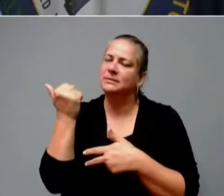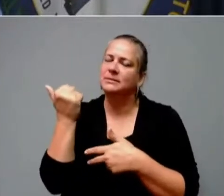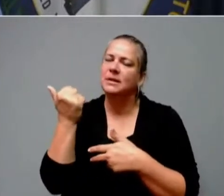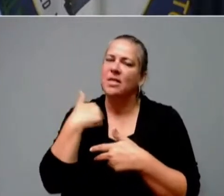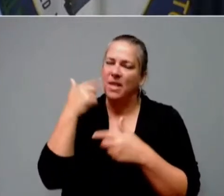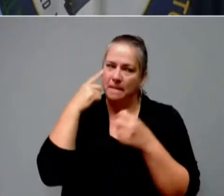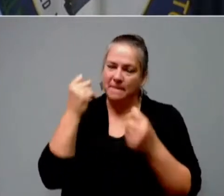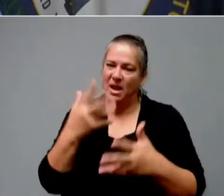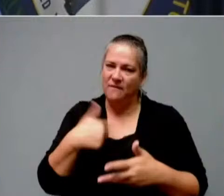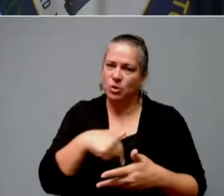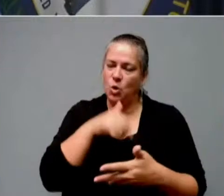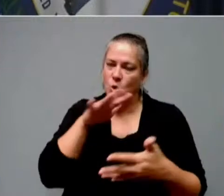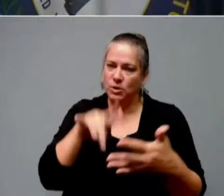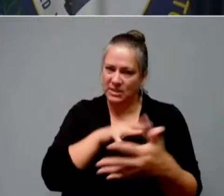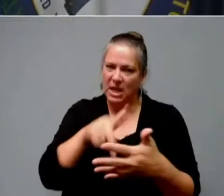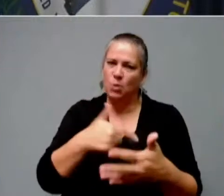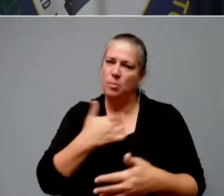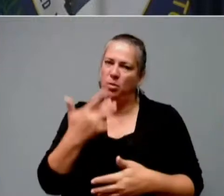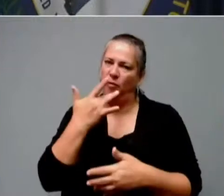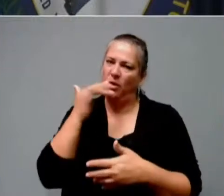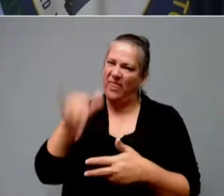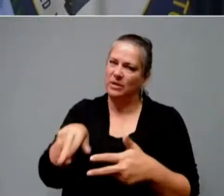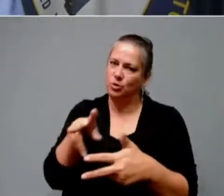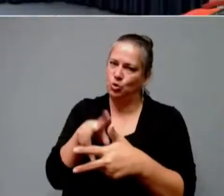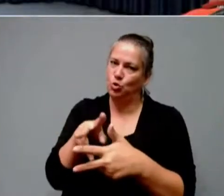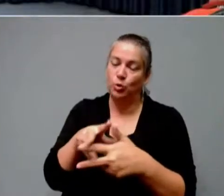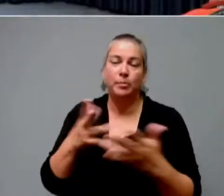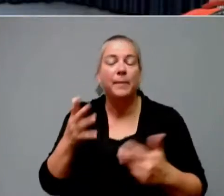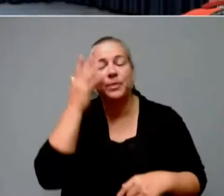study this would probably prefer to get. Thank you very much, Governor.